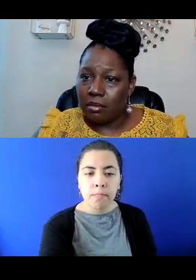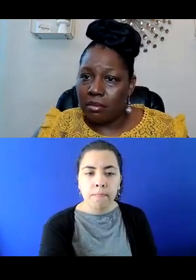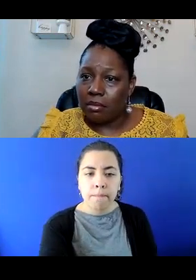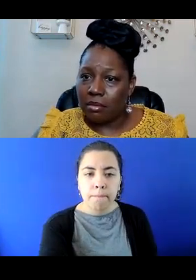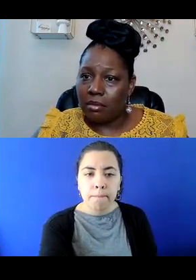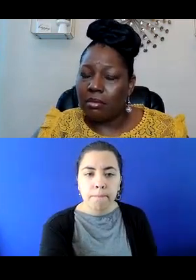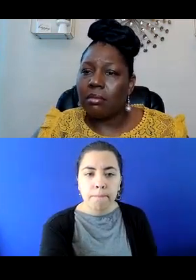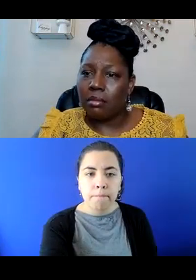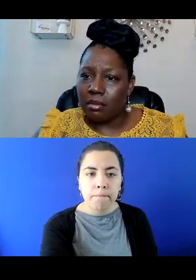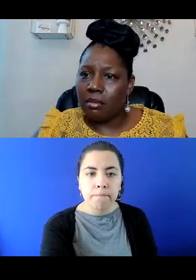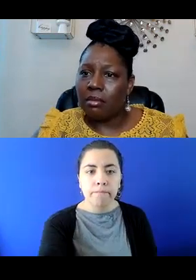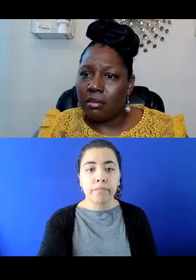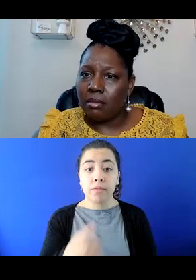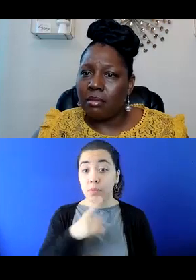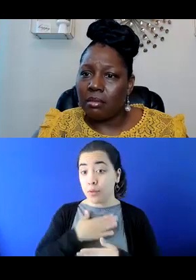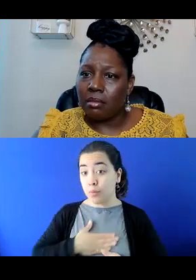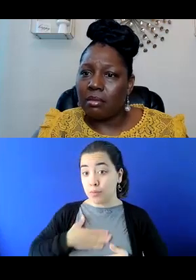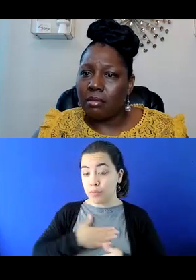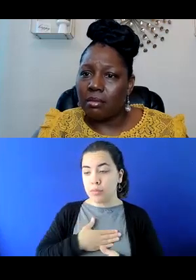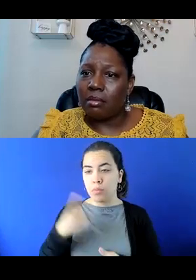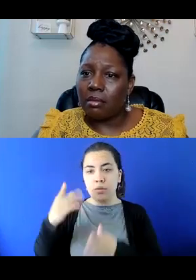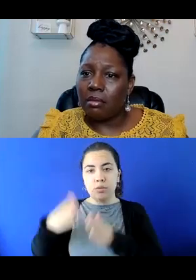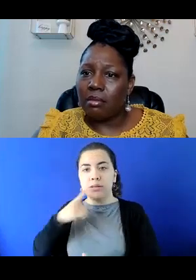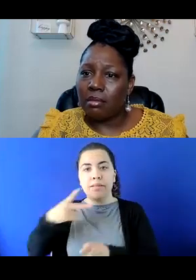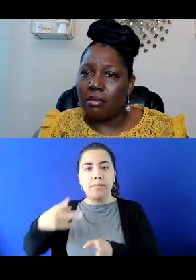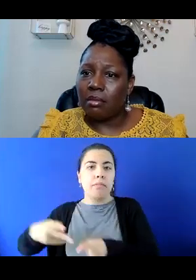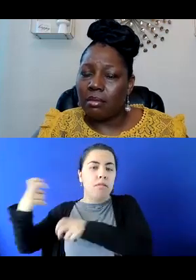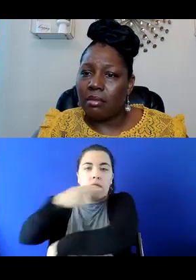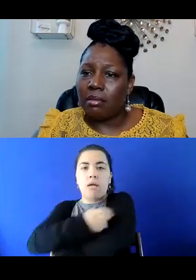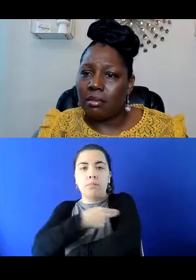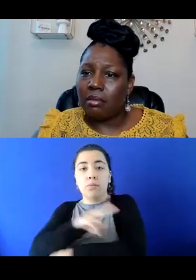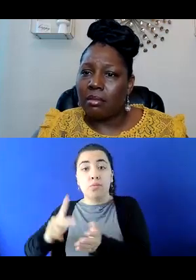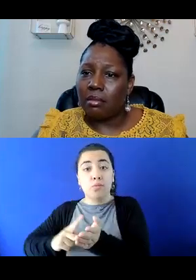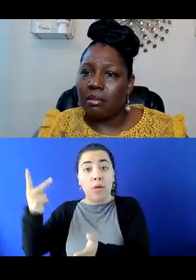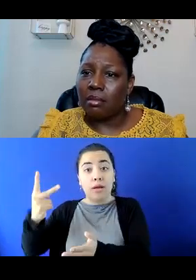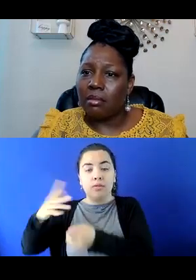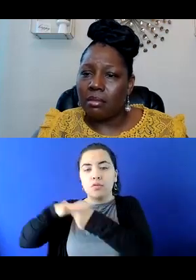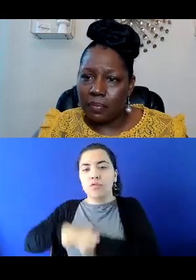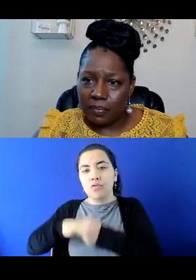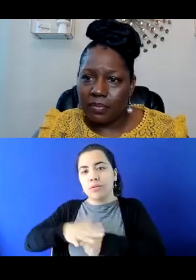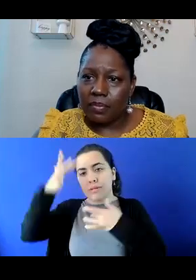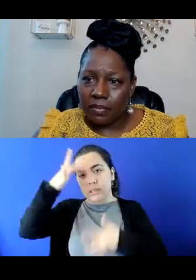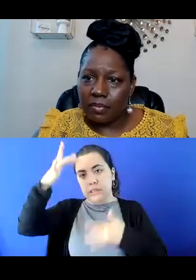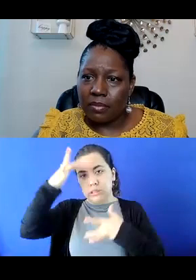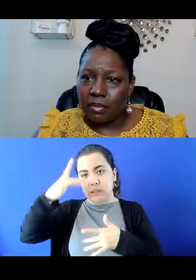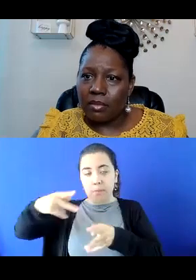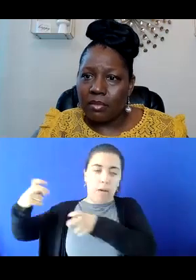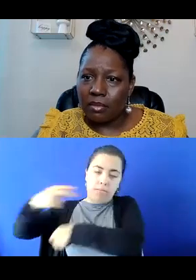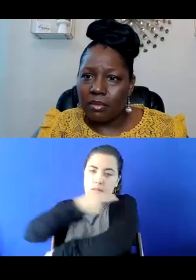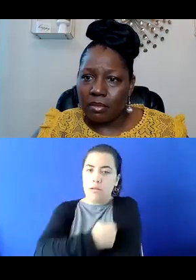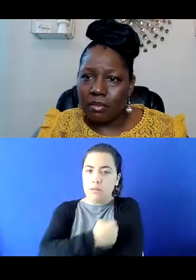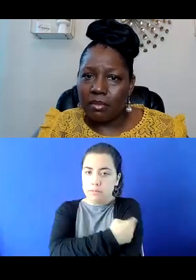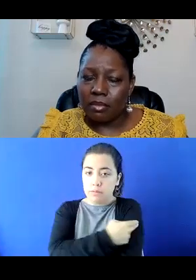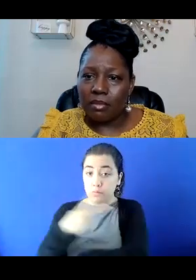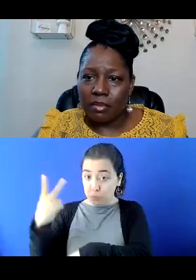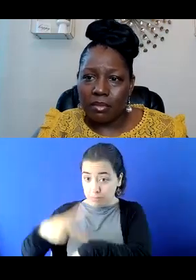people being so authentic. Somebody has shared that they've been hospitalized twice last year because of stress illness. And